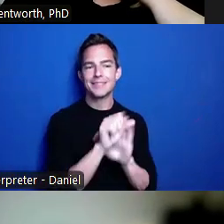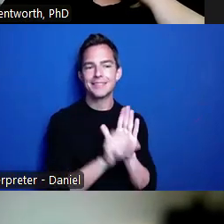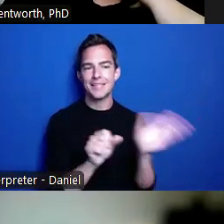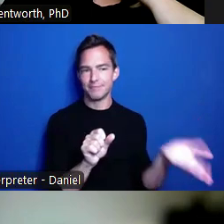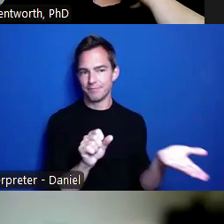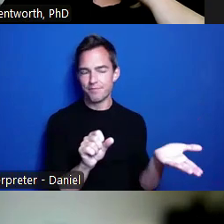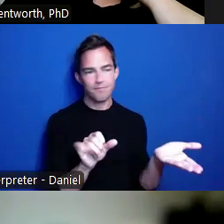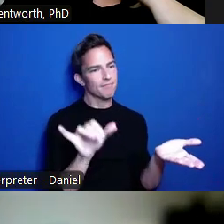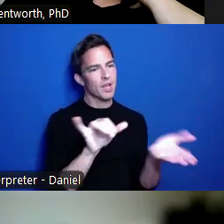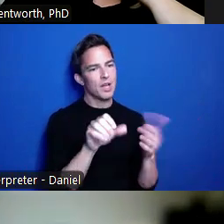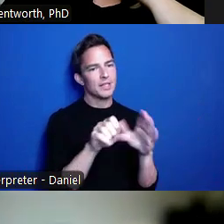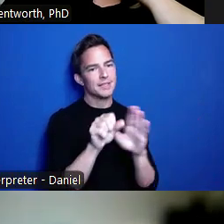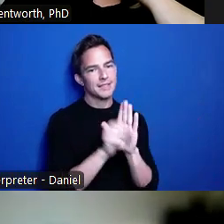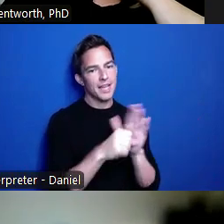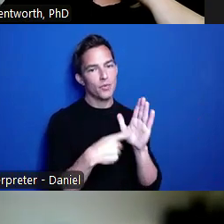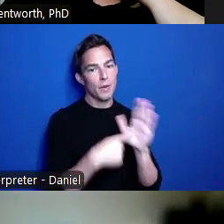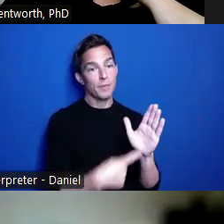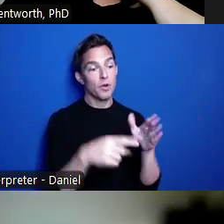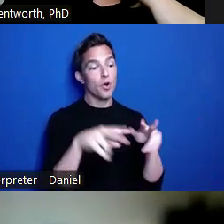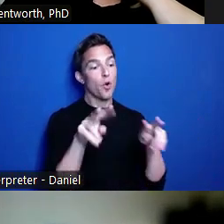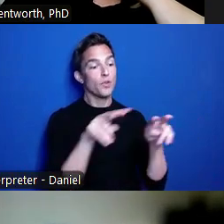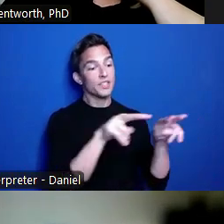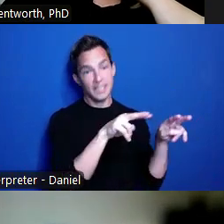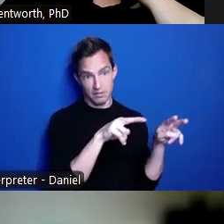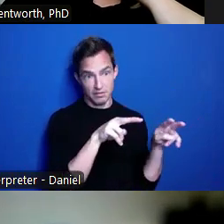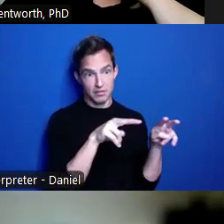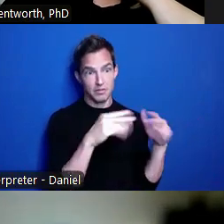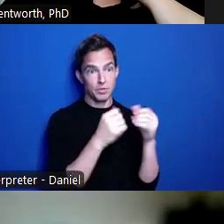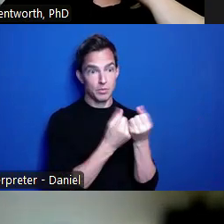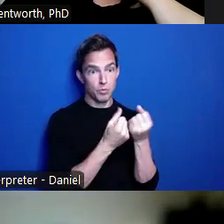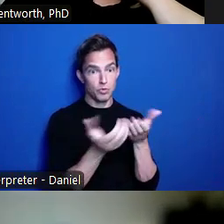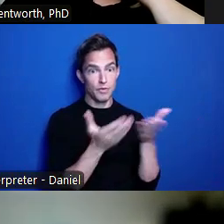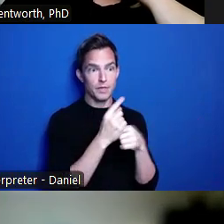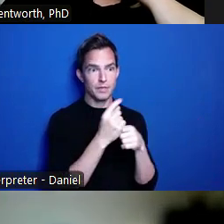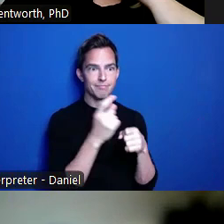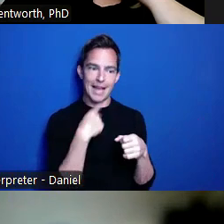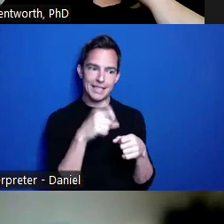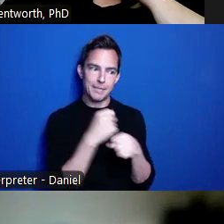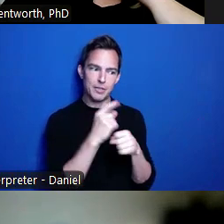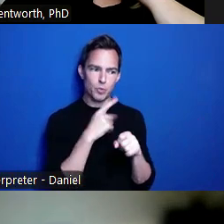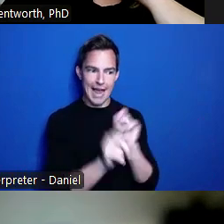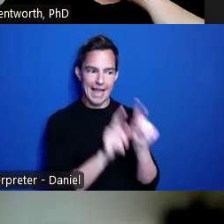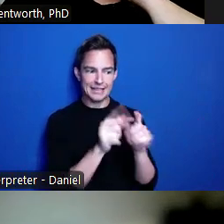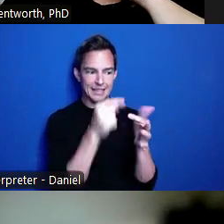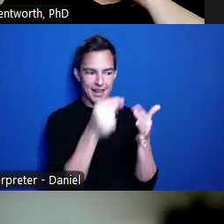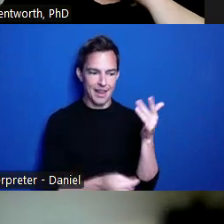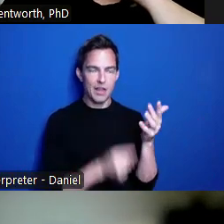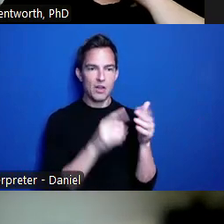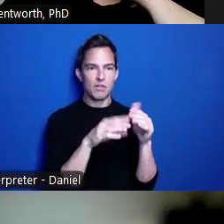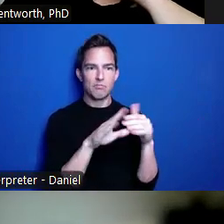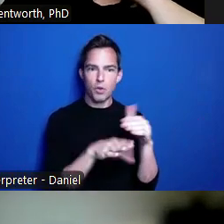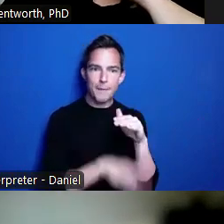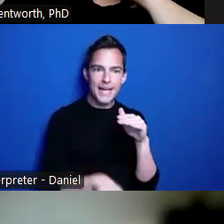the state rep overseeing peer recovery support services, I had to make sure that we were actually asking those questions, all of the basic